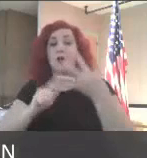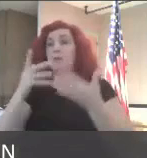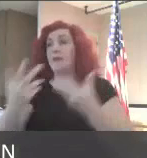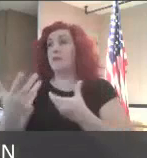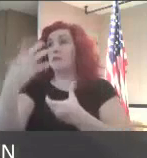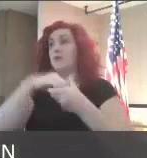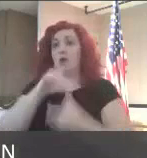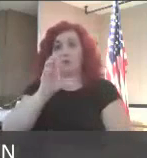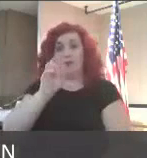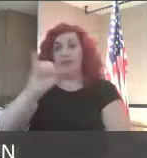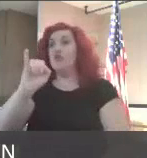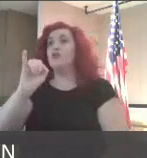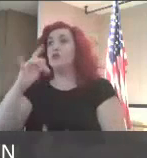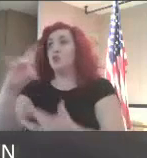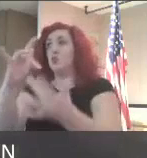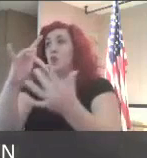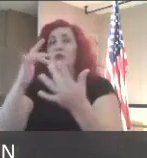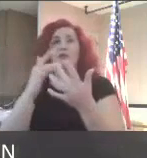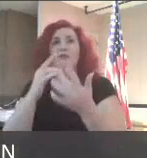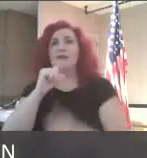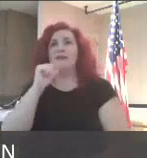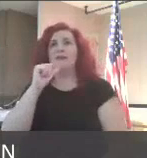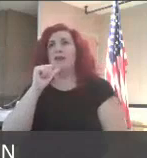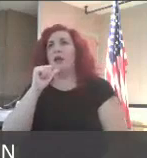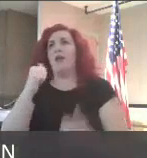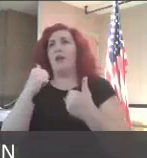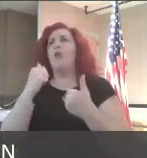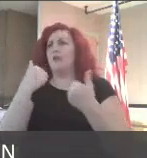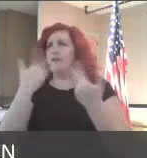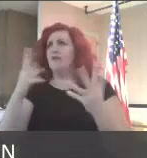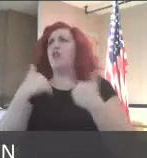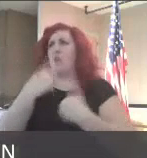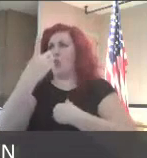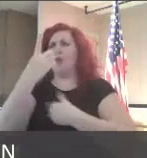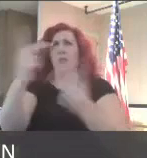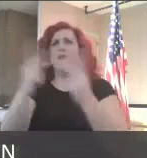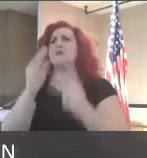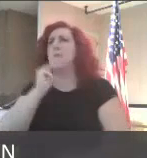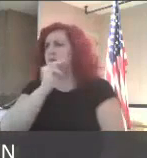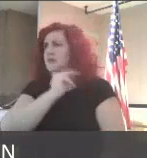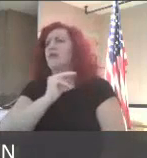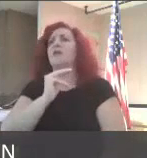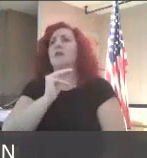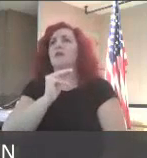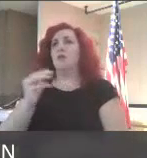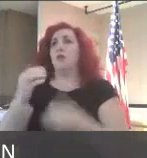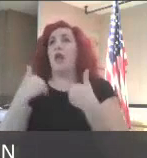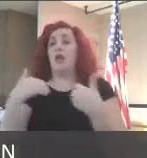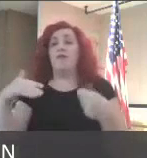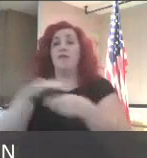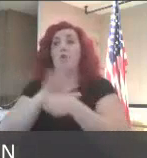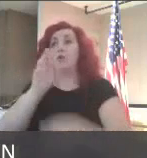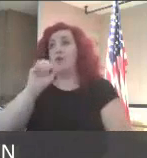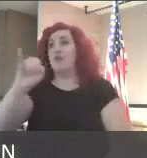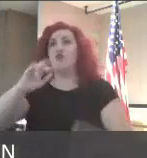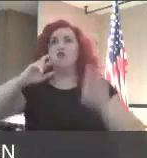is you might have participated in our community of interest tour. I know we did have one stop in Mesa. From there, we took your input and we generated an entire community